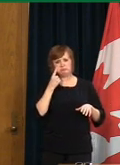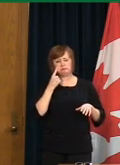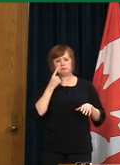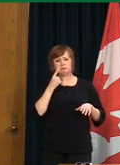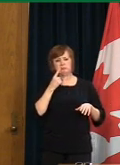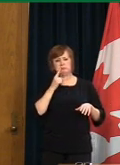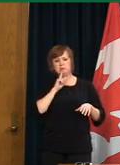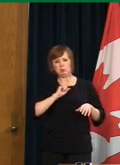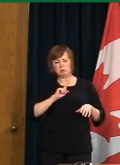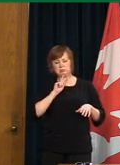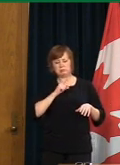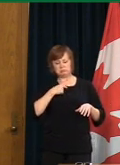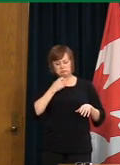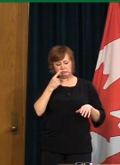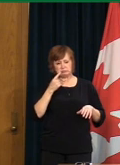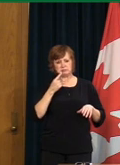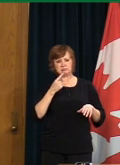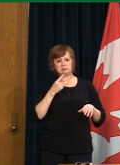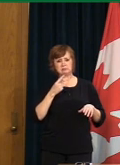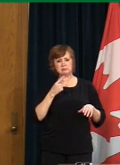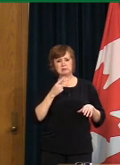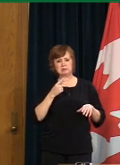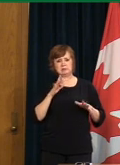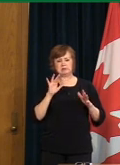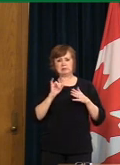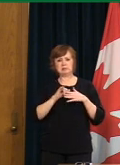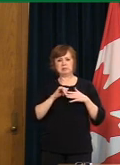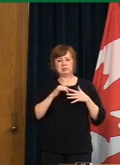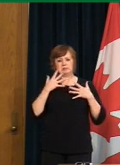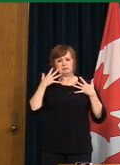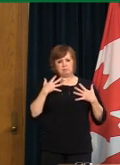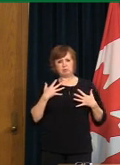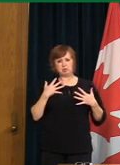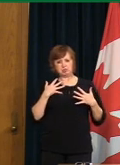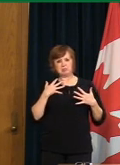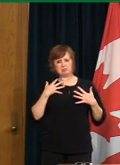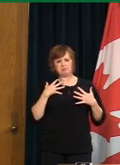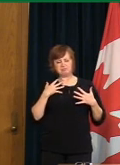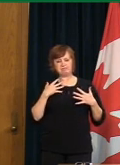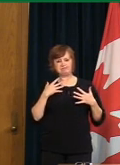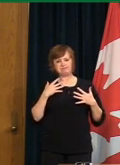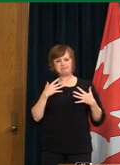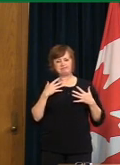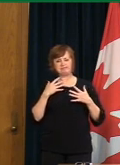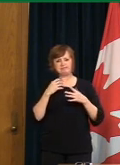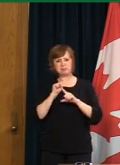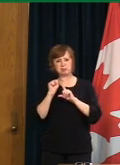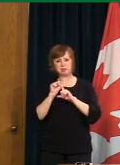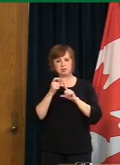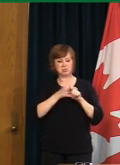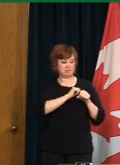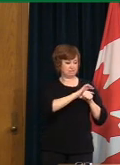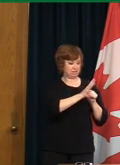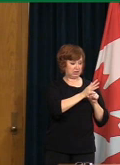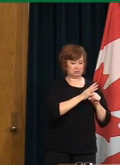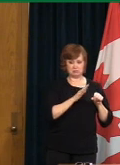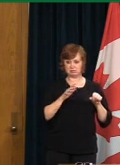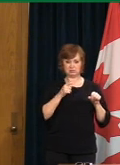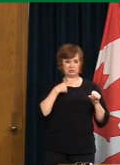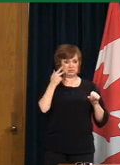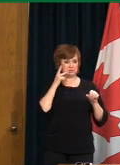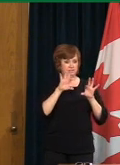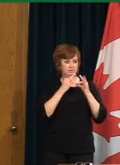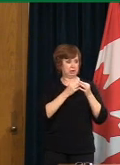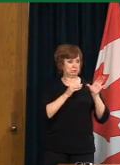it is just probably one of the most unfortunate outcomes of this virus is keeping families